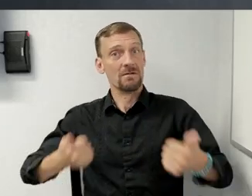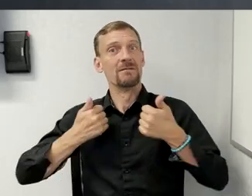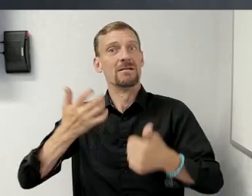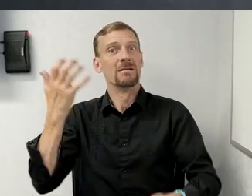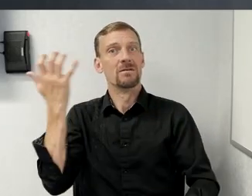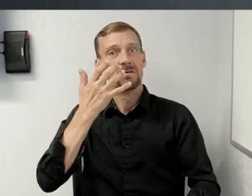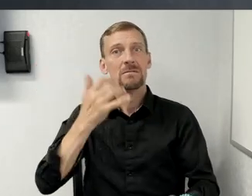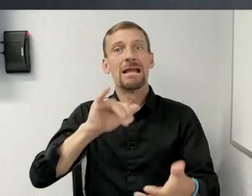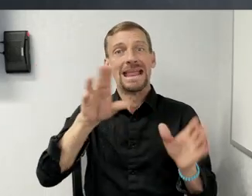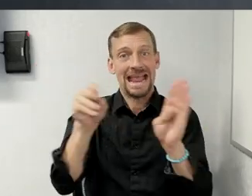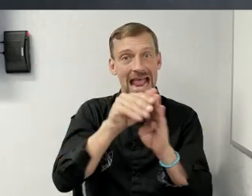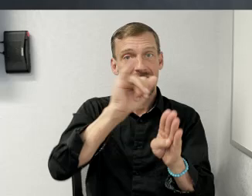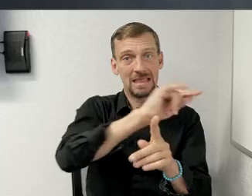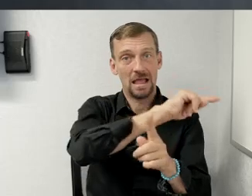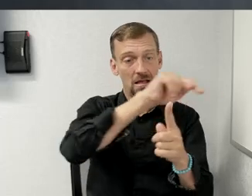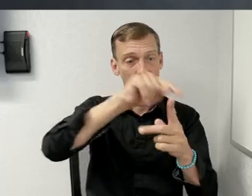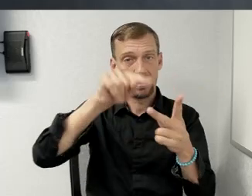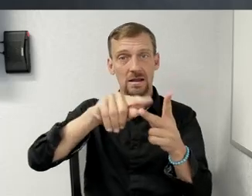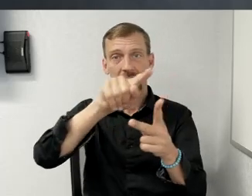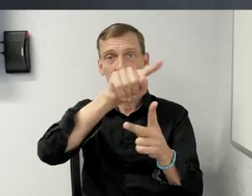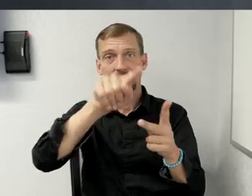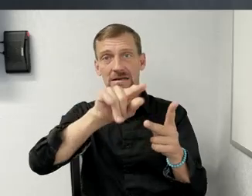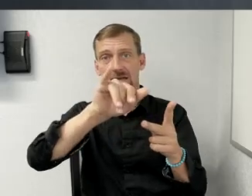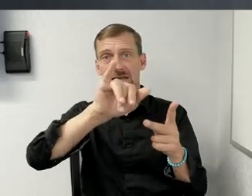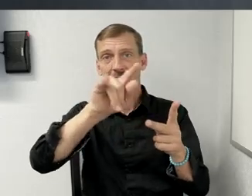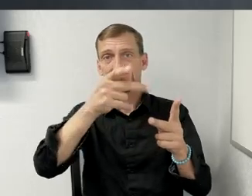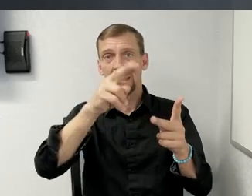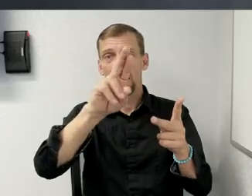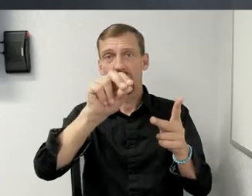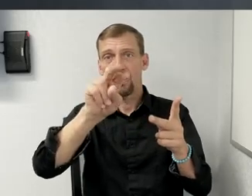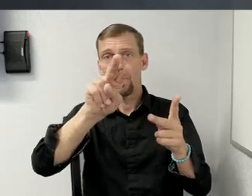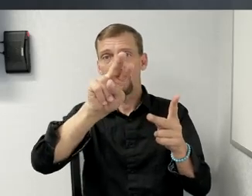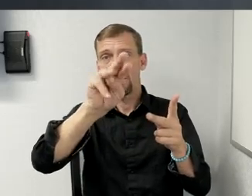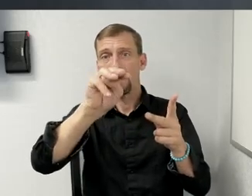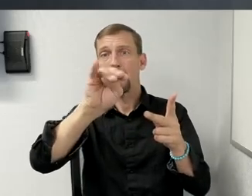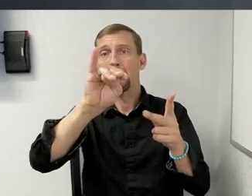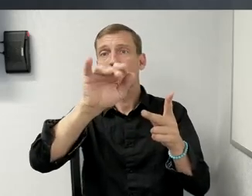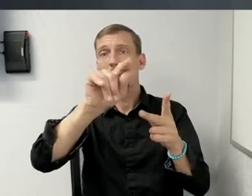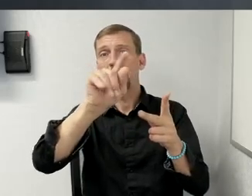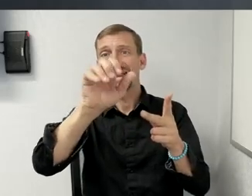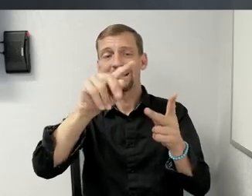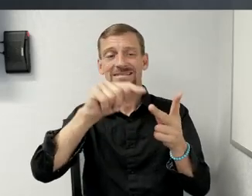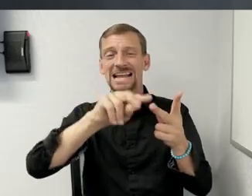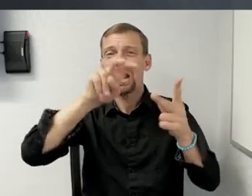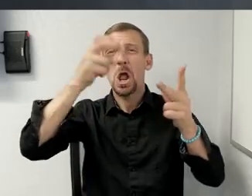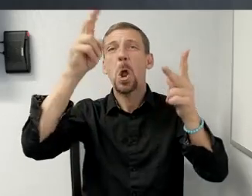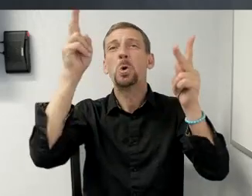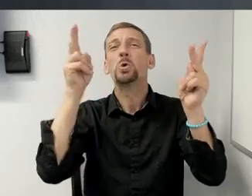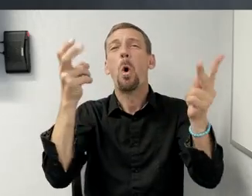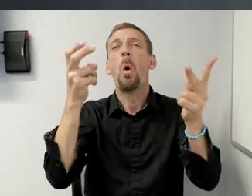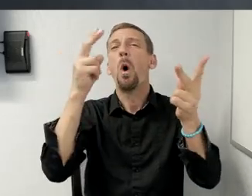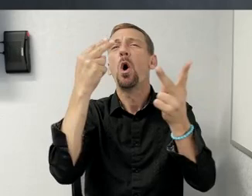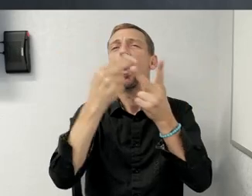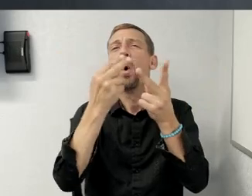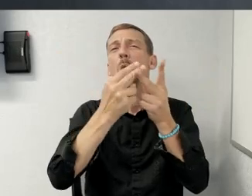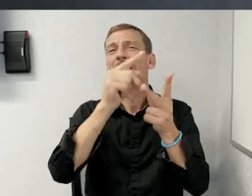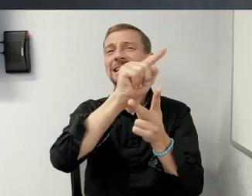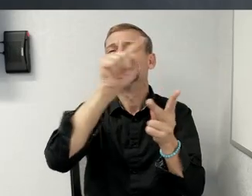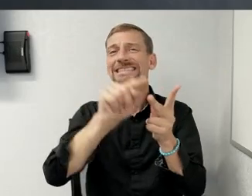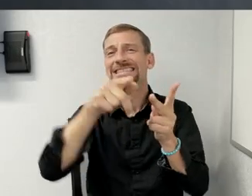with zithromycin, a very common antibiotic, a Z-Pak we're all used to. So they were using those